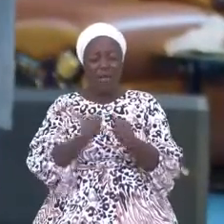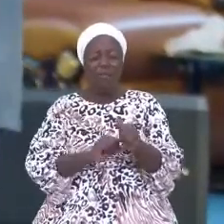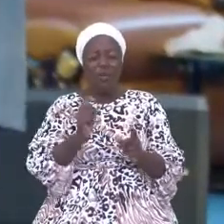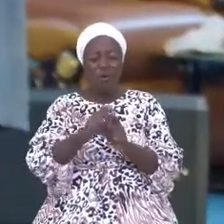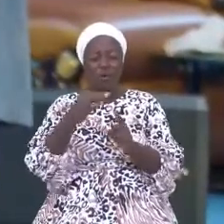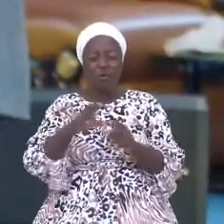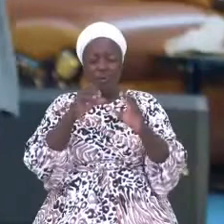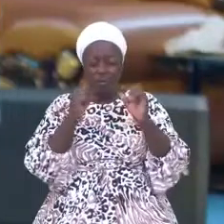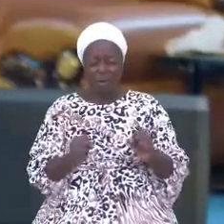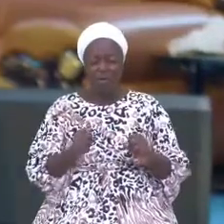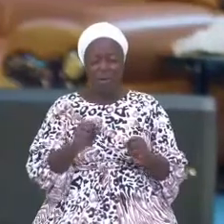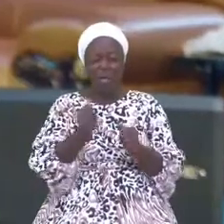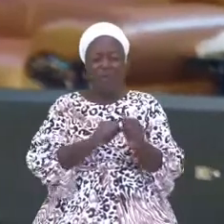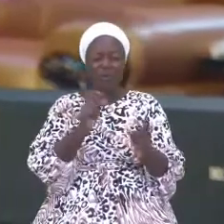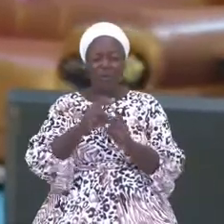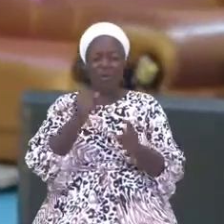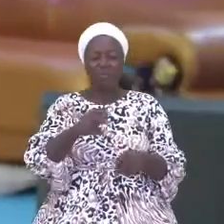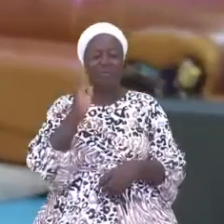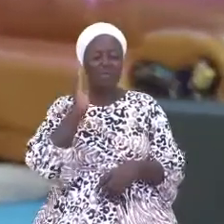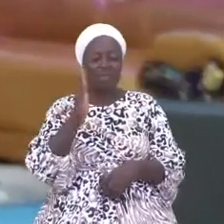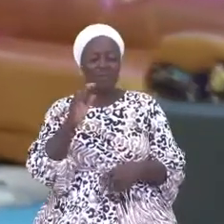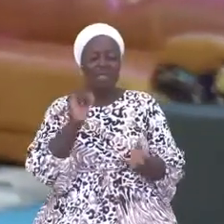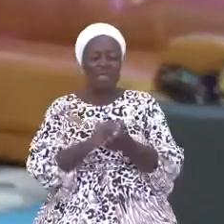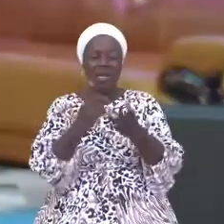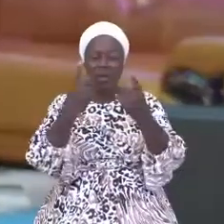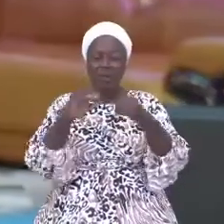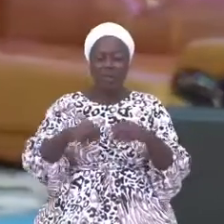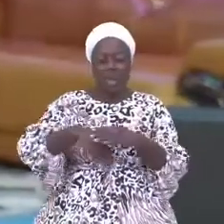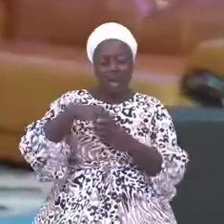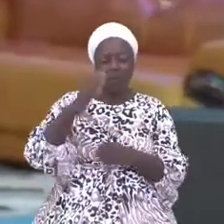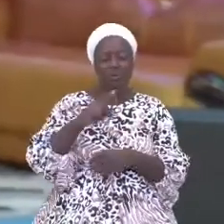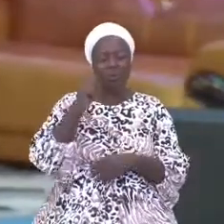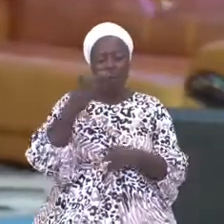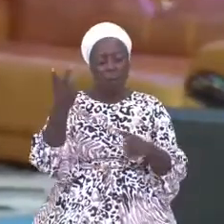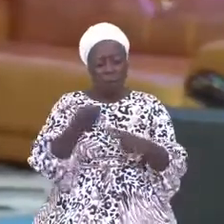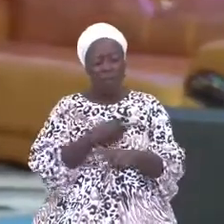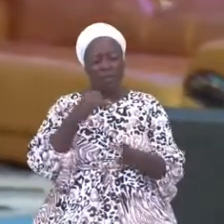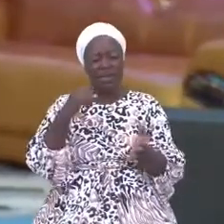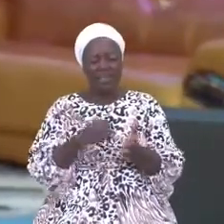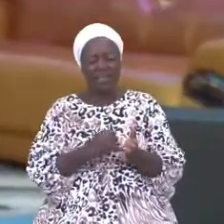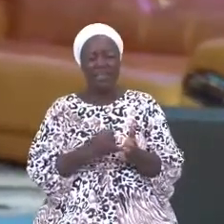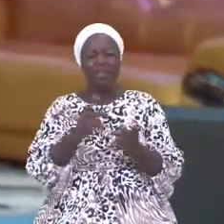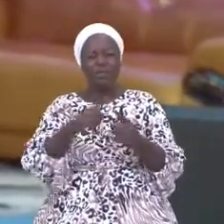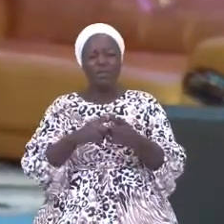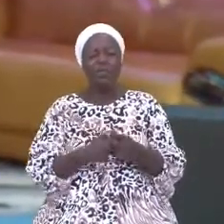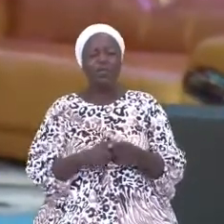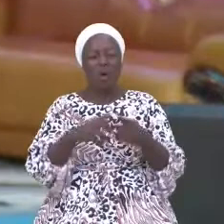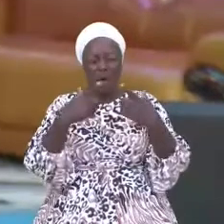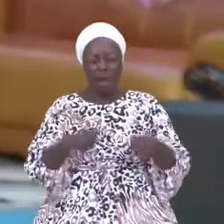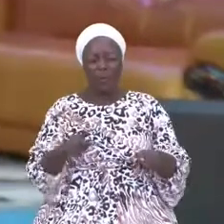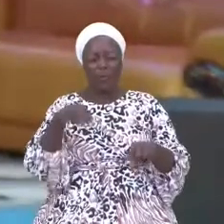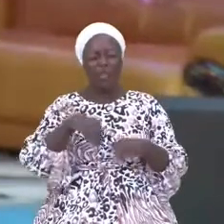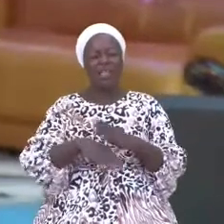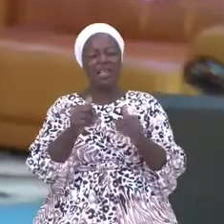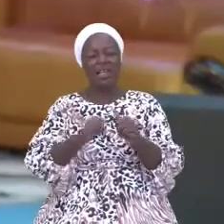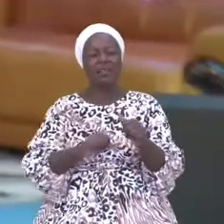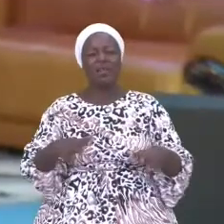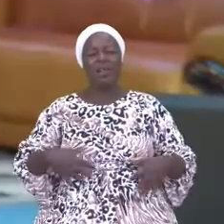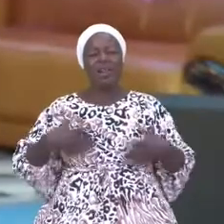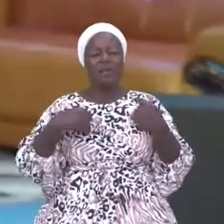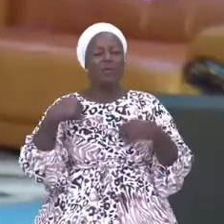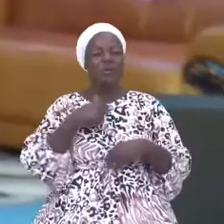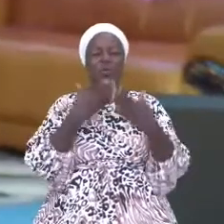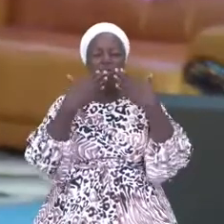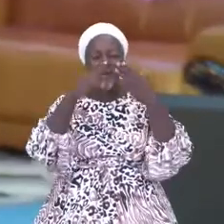every word of testimony that comes out, you multiply it to take effect in every life. Well, thank